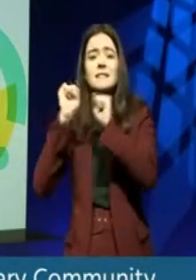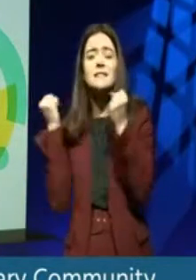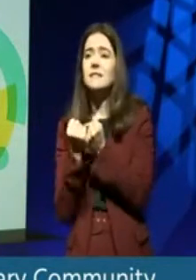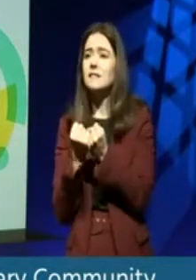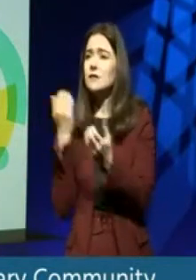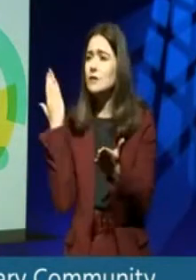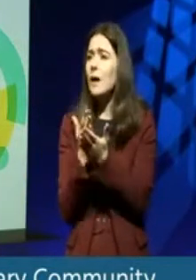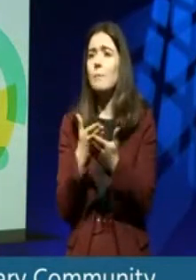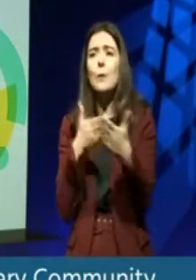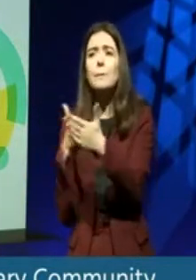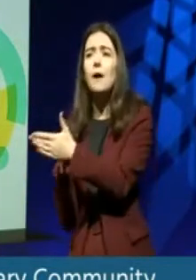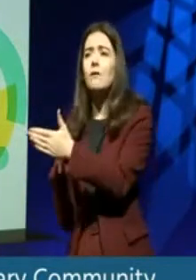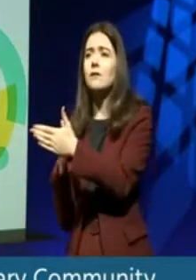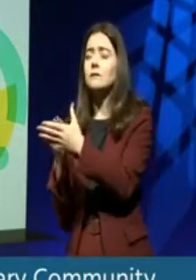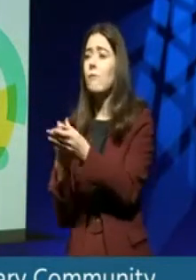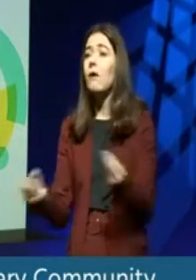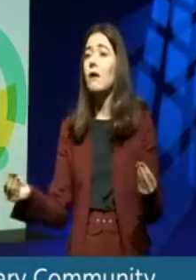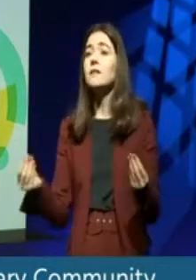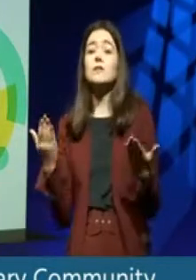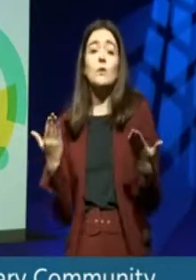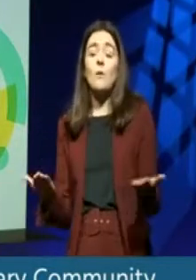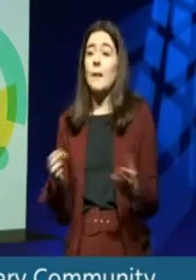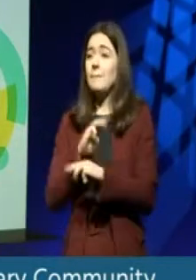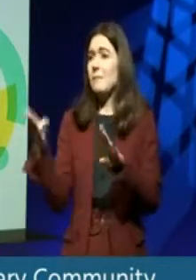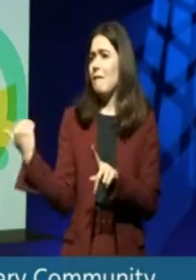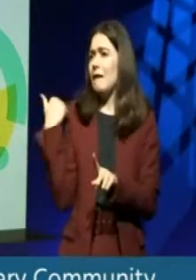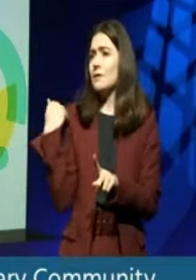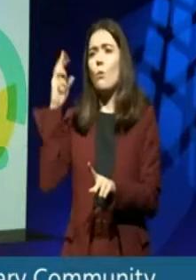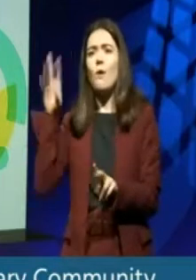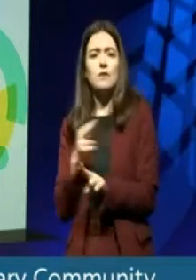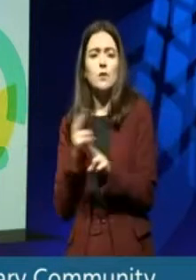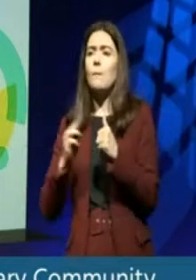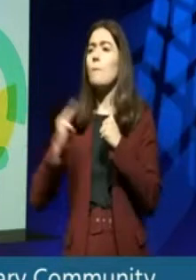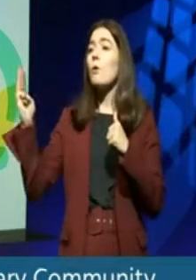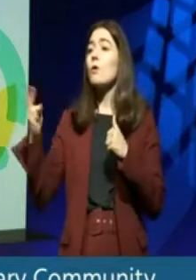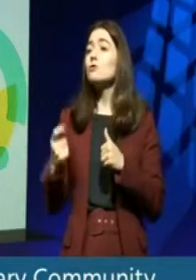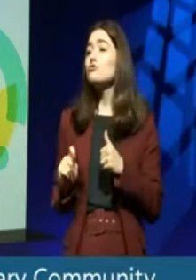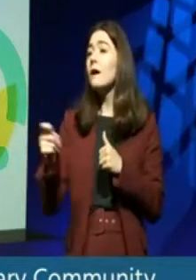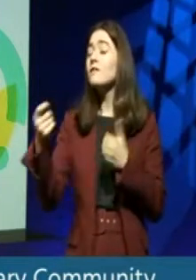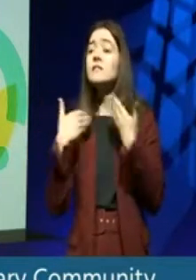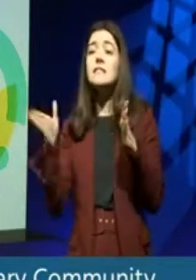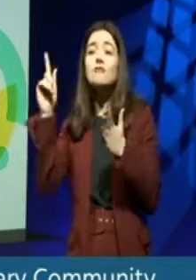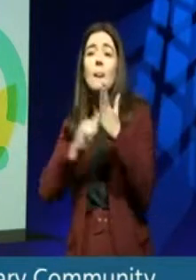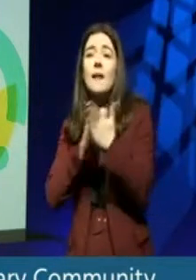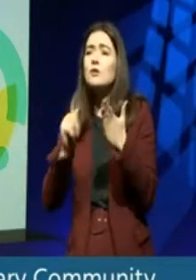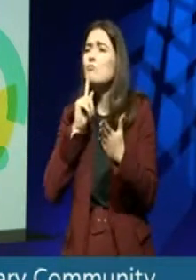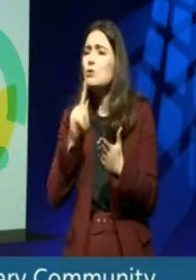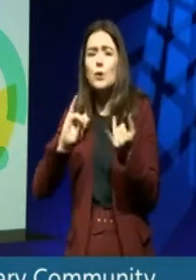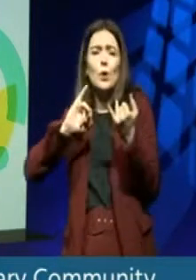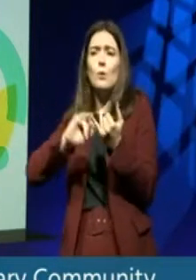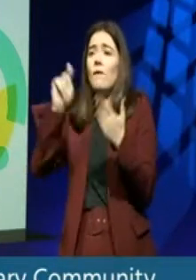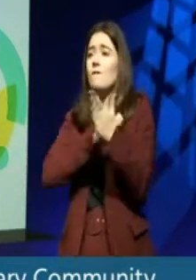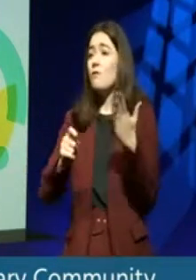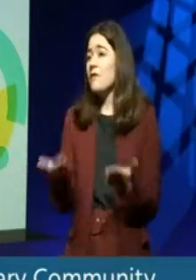down just yet. So people say, how come more travellers won't go in the general elections? But my question is, who's going to vote for the